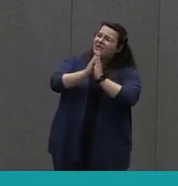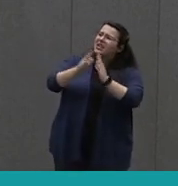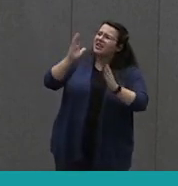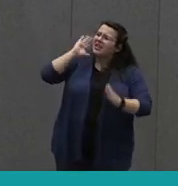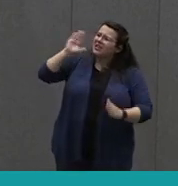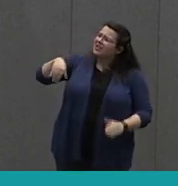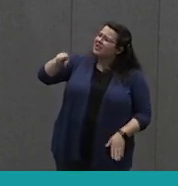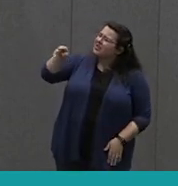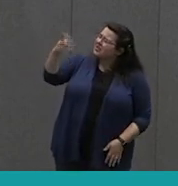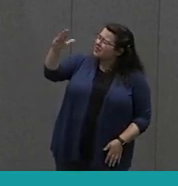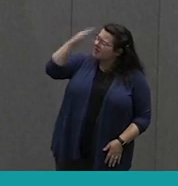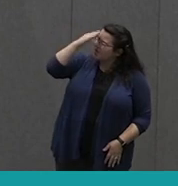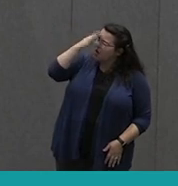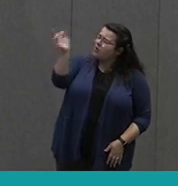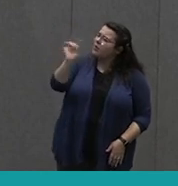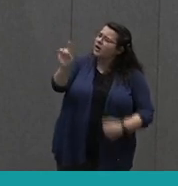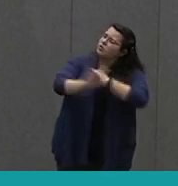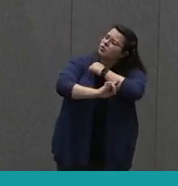this barge.